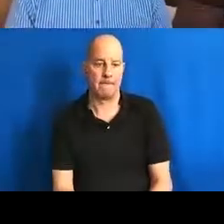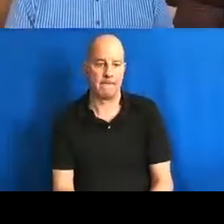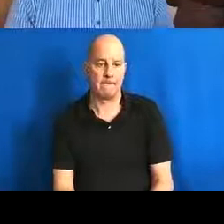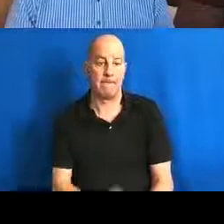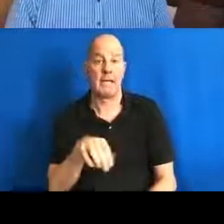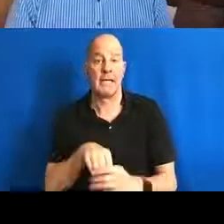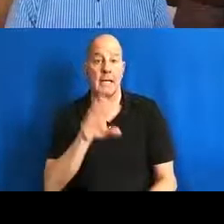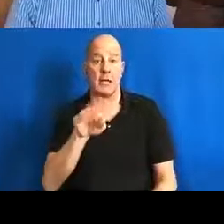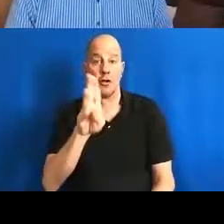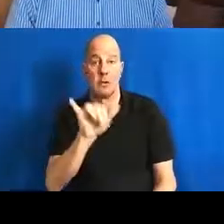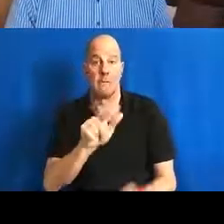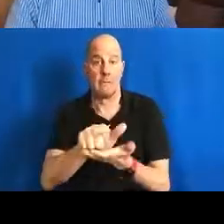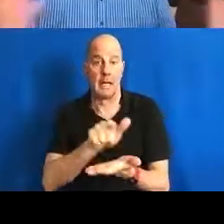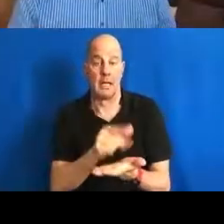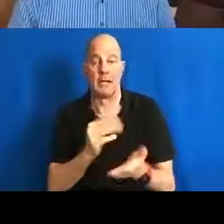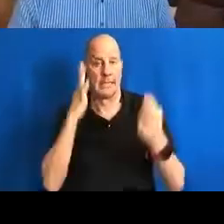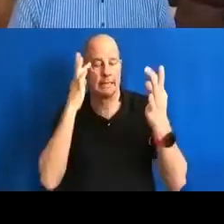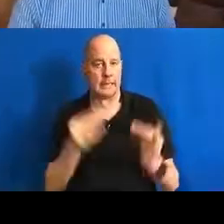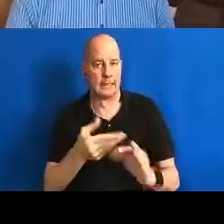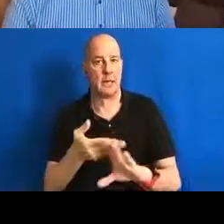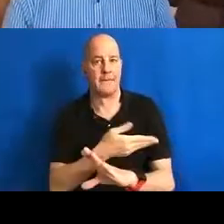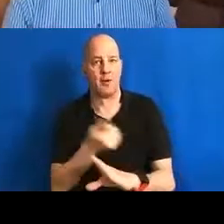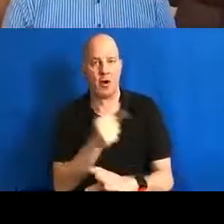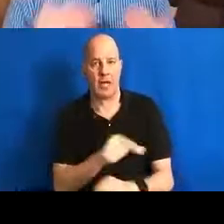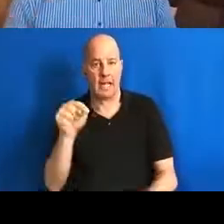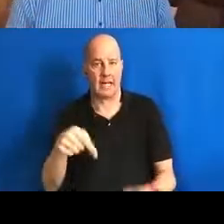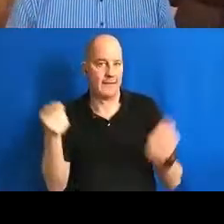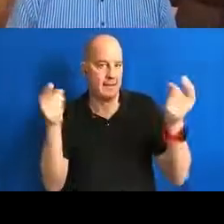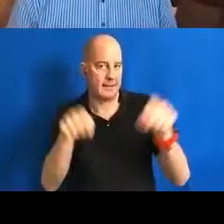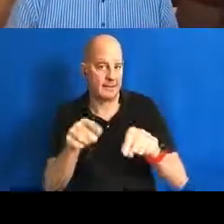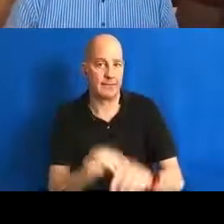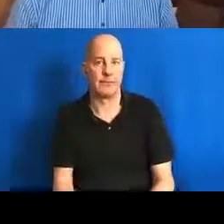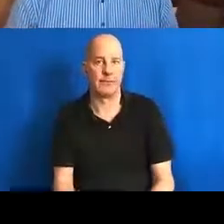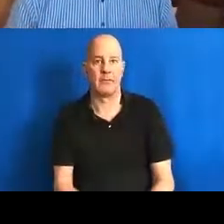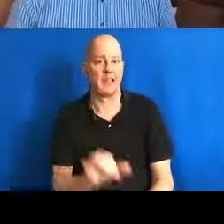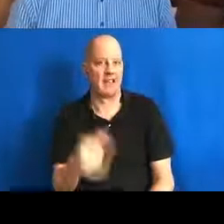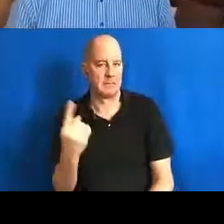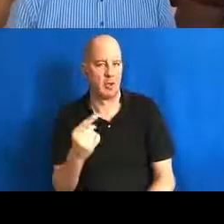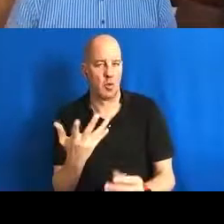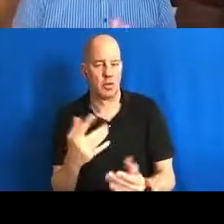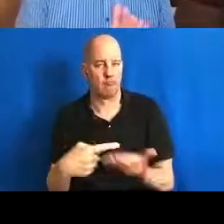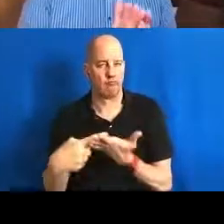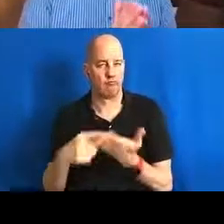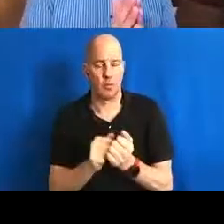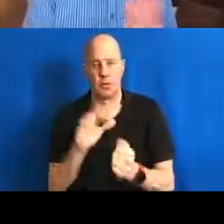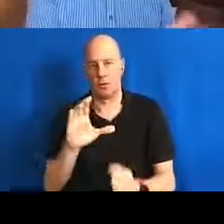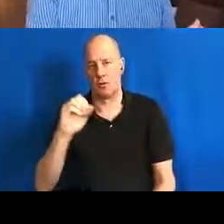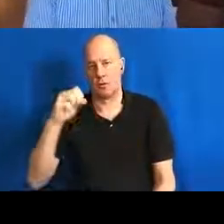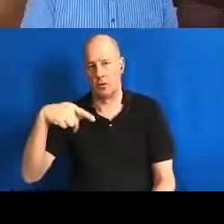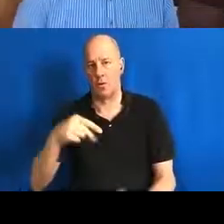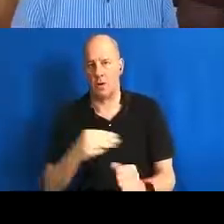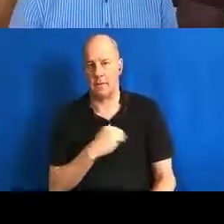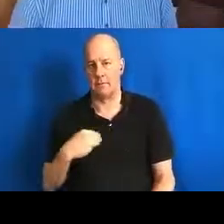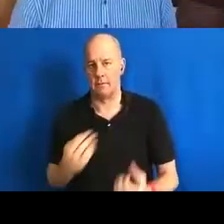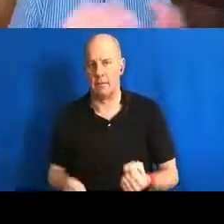and decided before any of this happens. So that's something that you'll want to talk about with your cooperative members, is how much you would want to